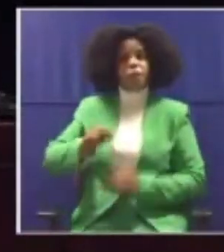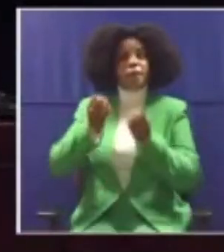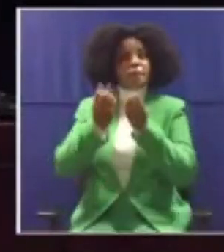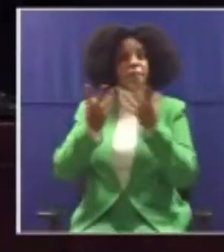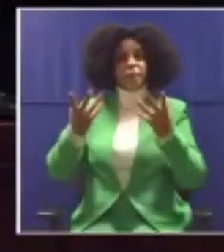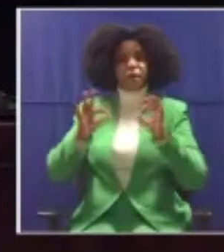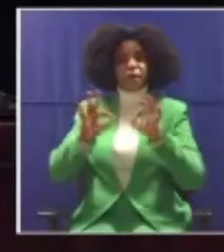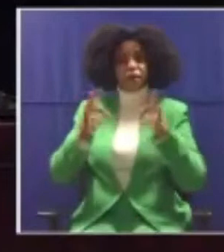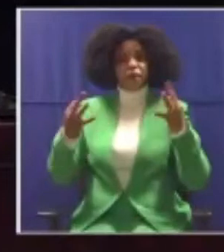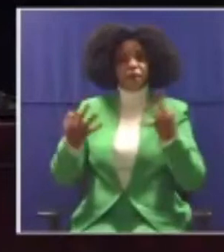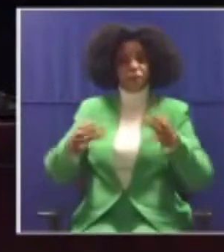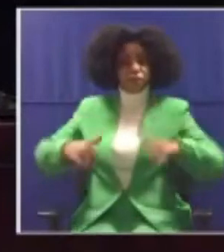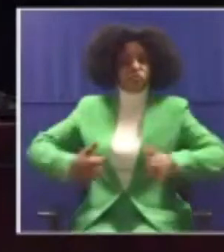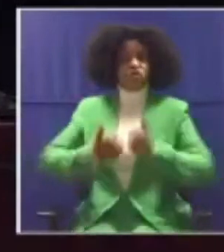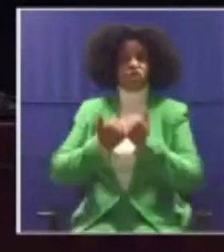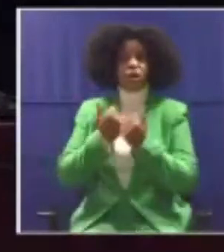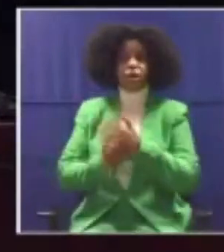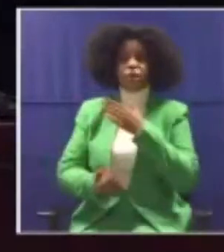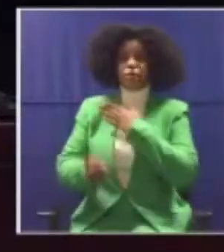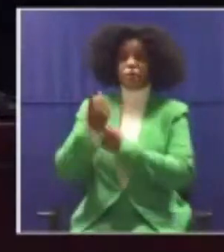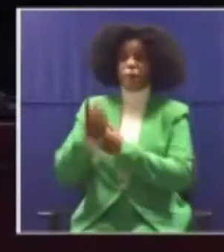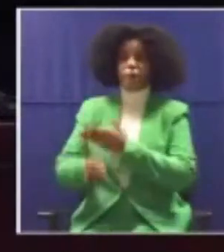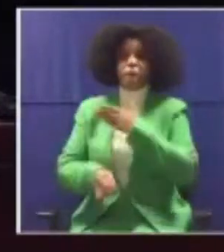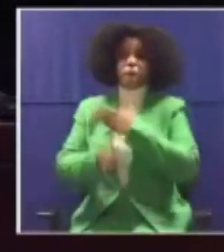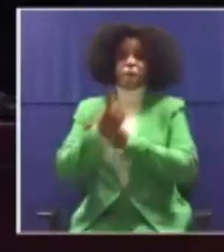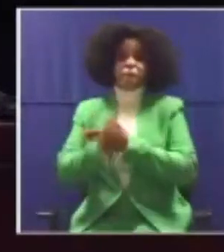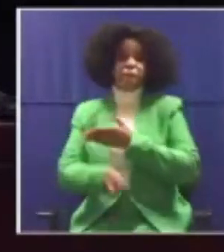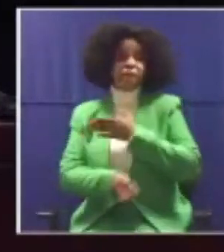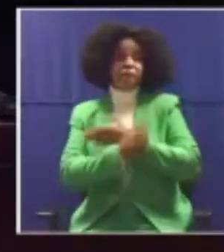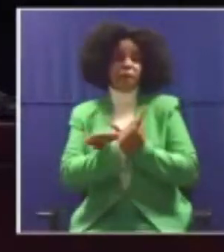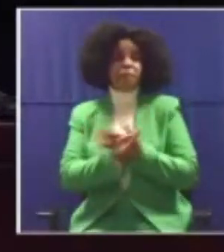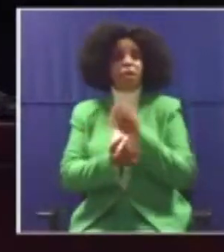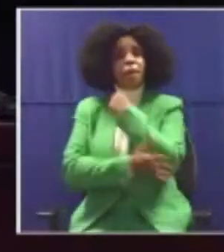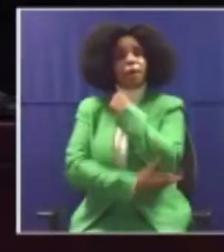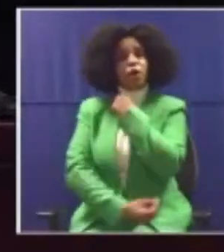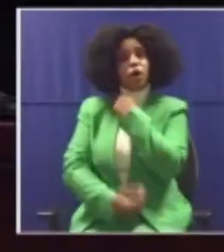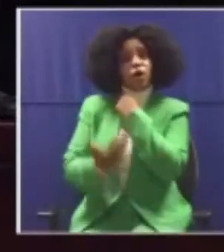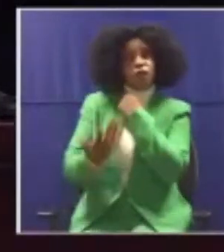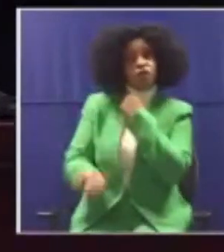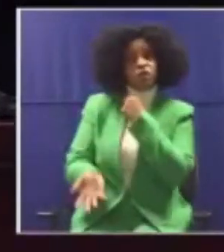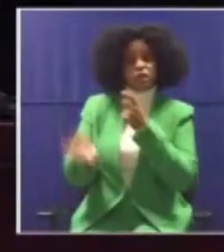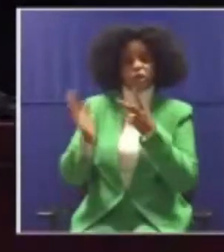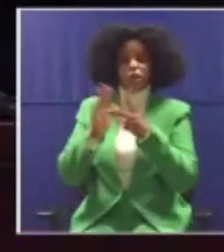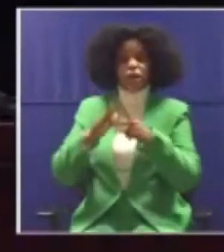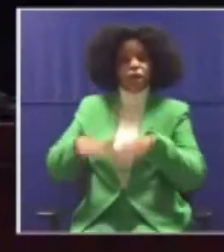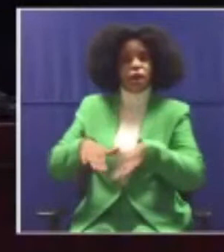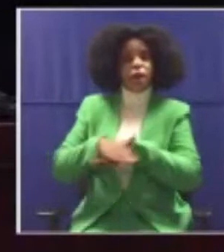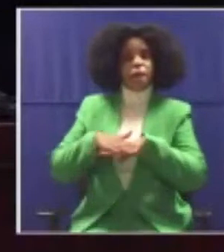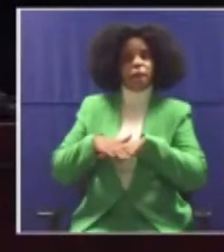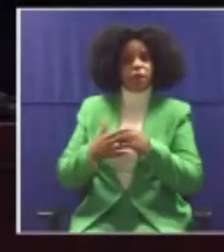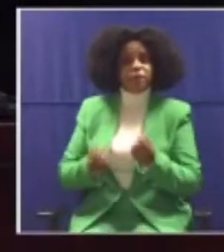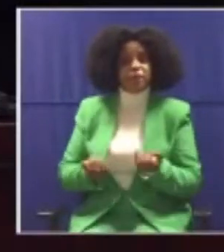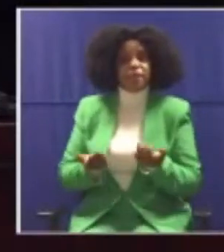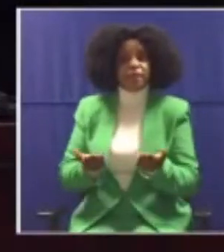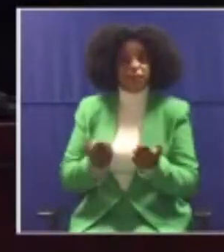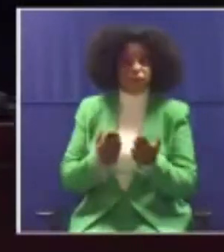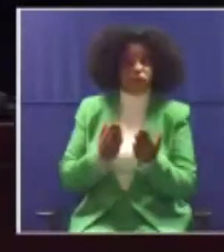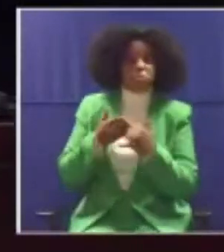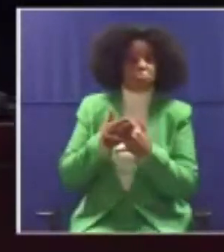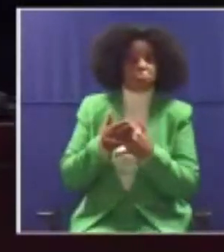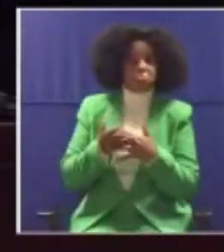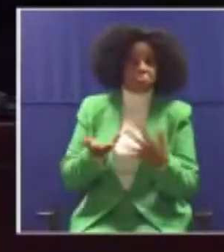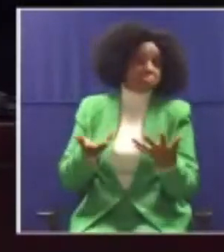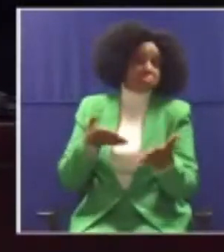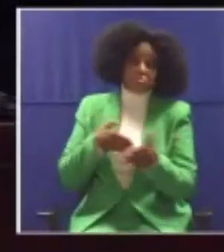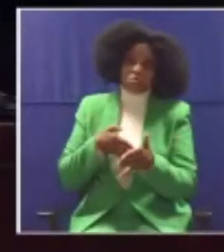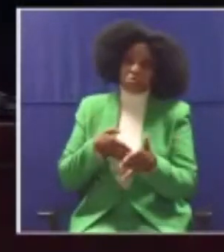of poverty, lack of access to basic services, and social ills related